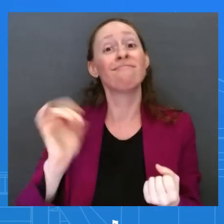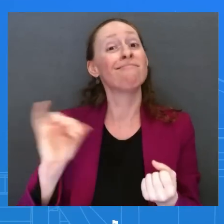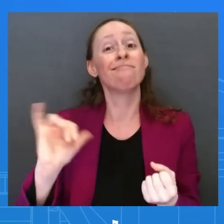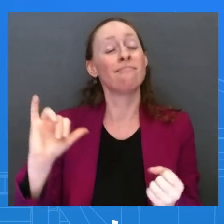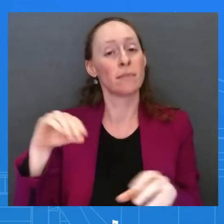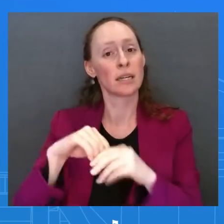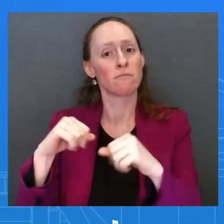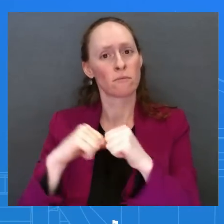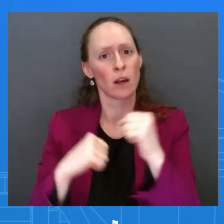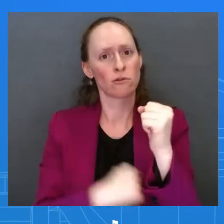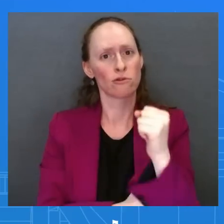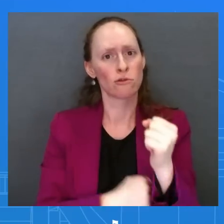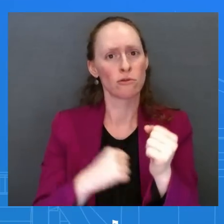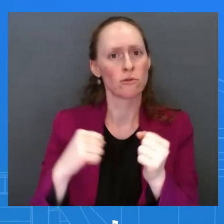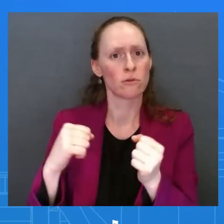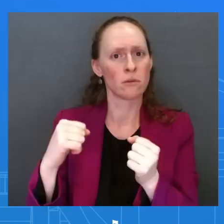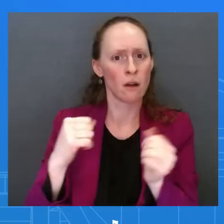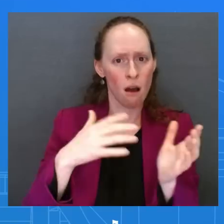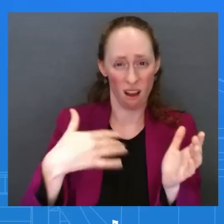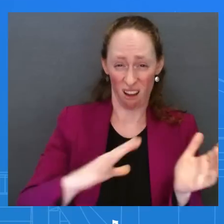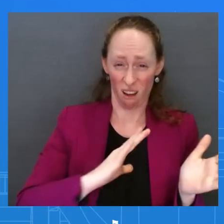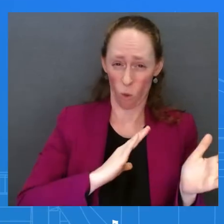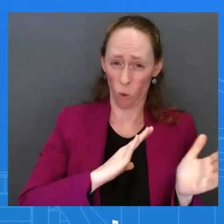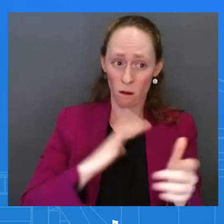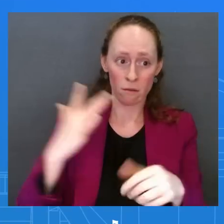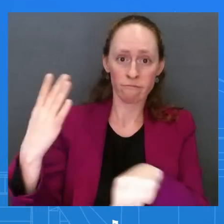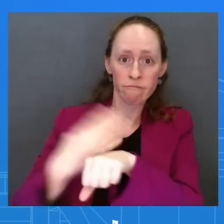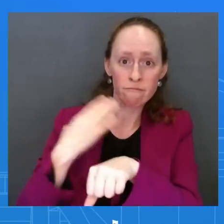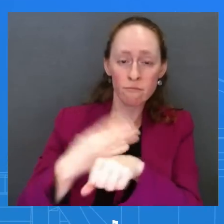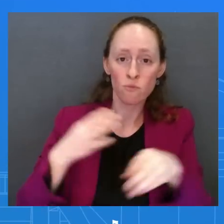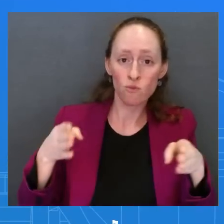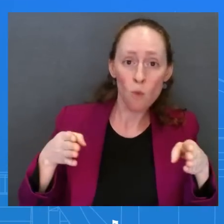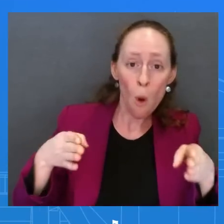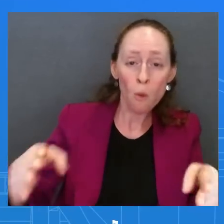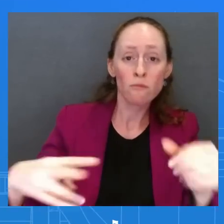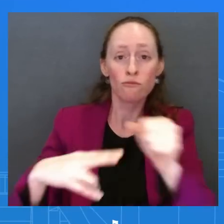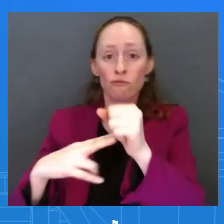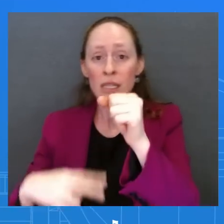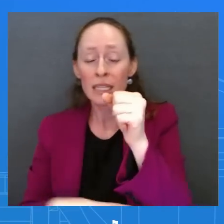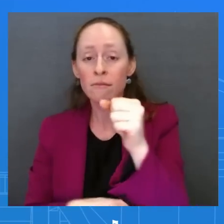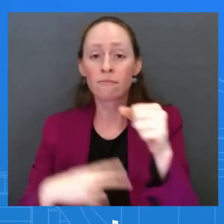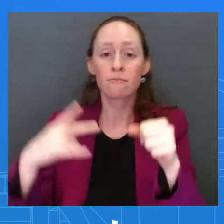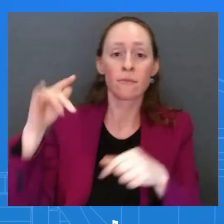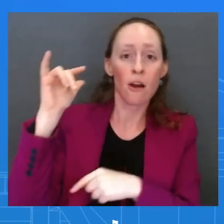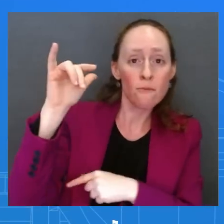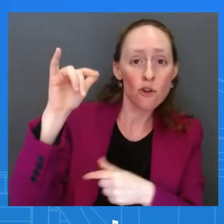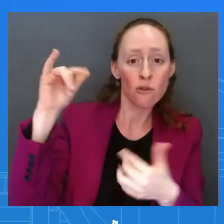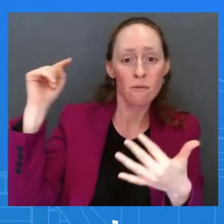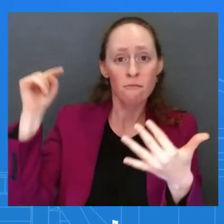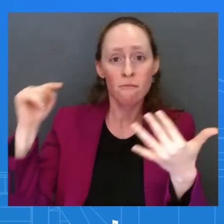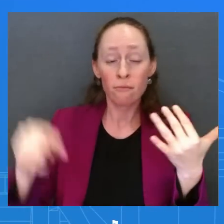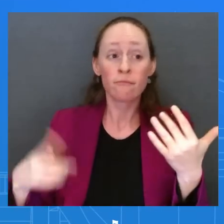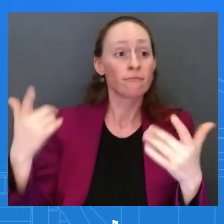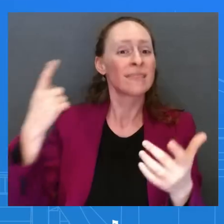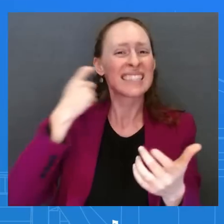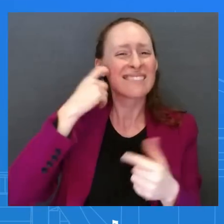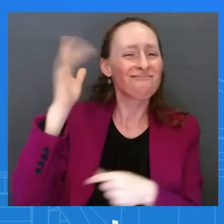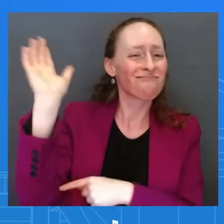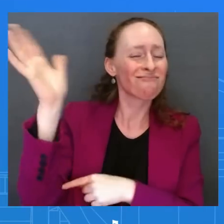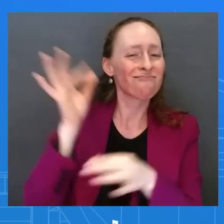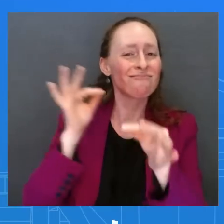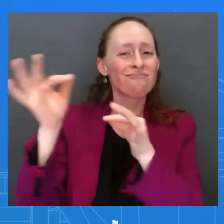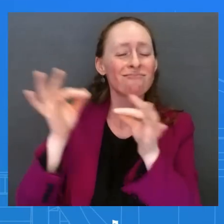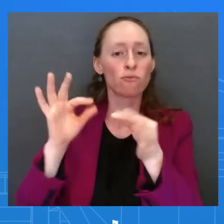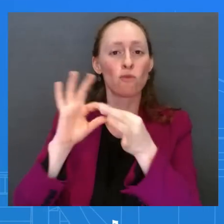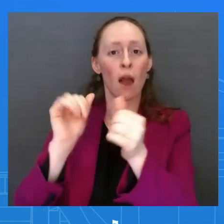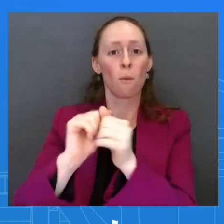bridges. The president just talked about broadband this morning, historic investment in broadbands to communities that have been left behind when we talk about